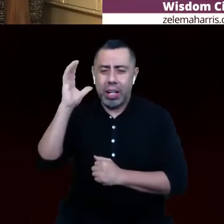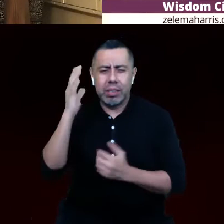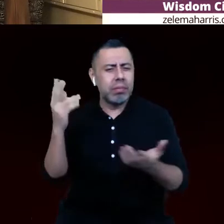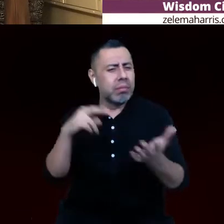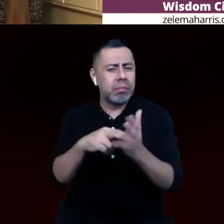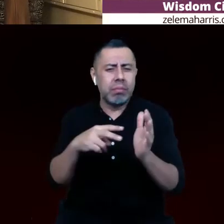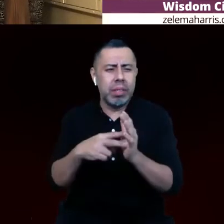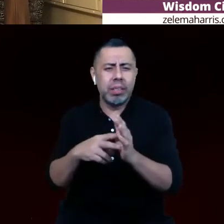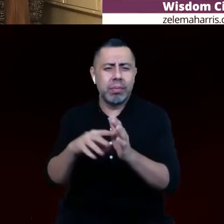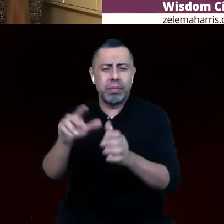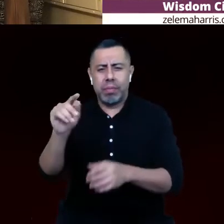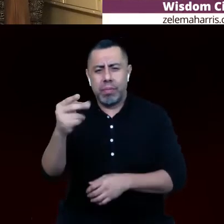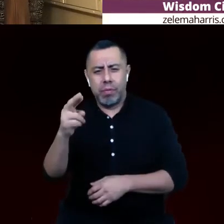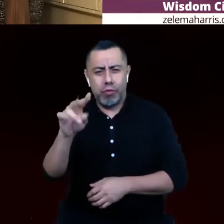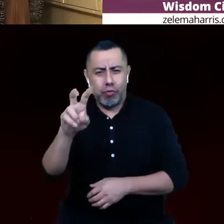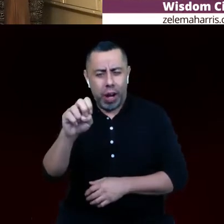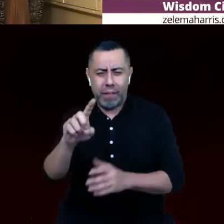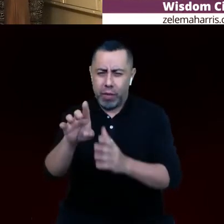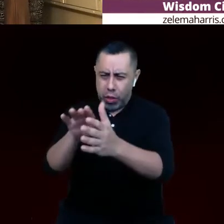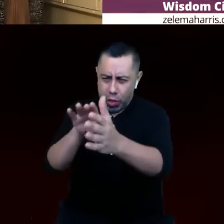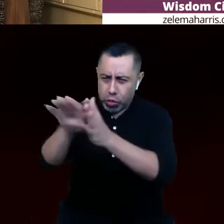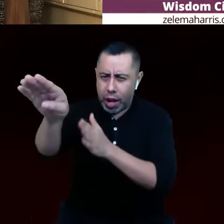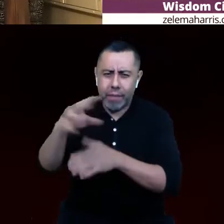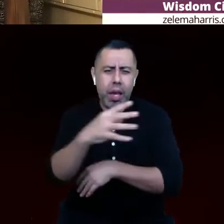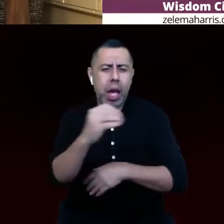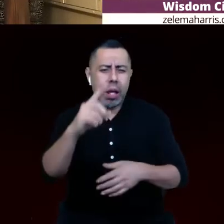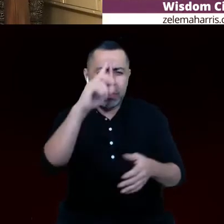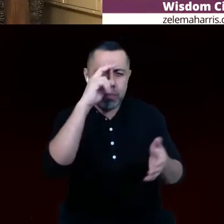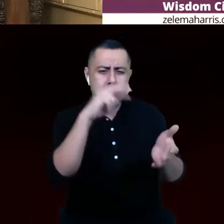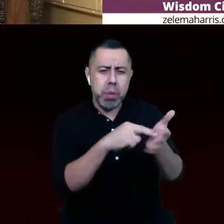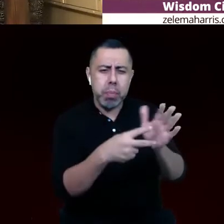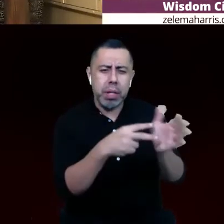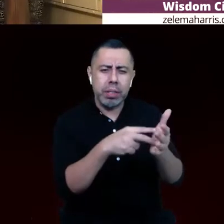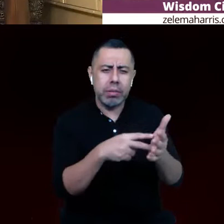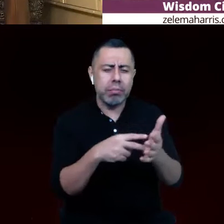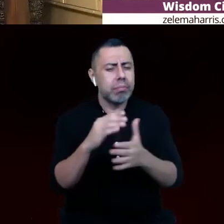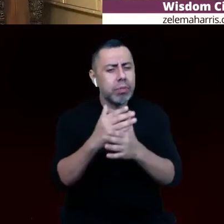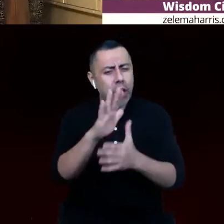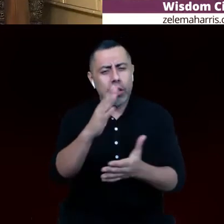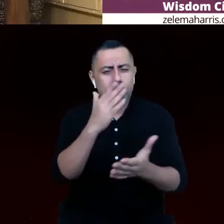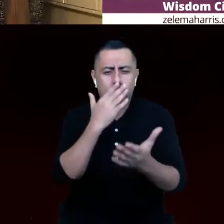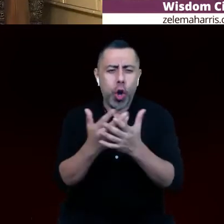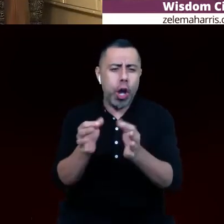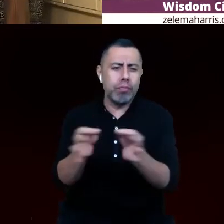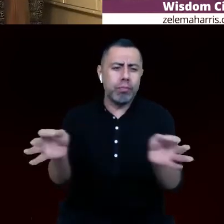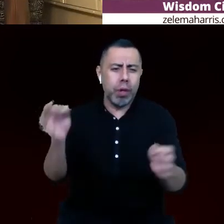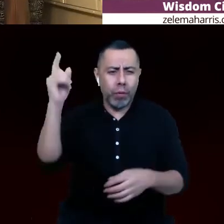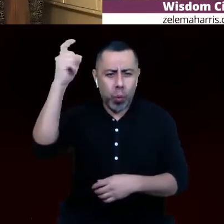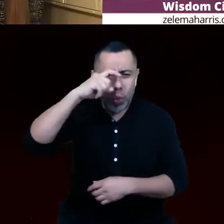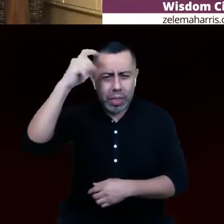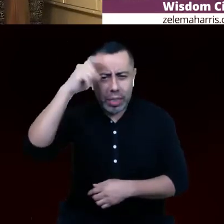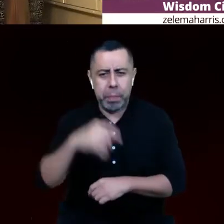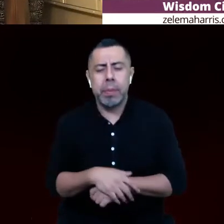some really good words of wisdom? Yeah. I was in a